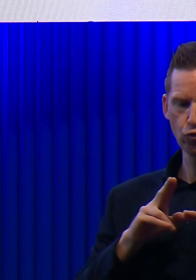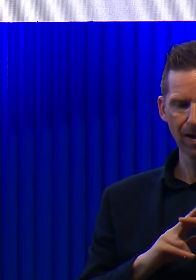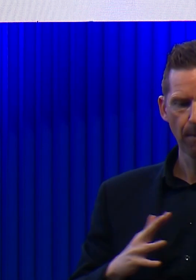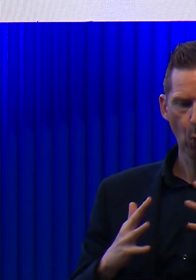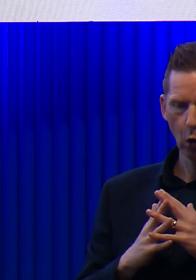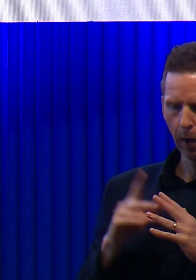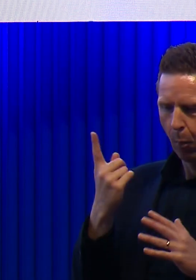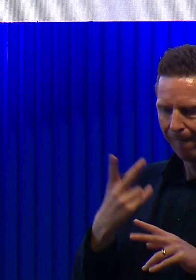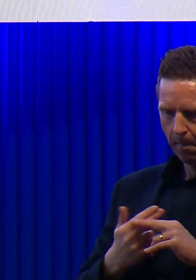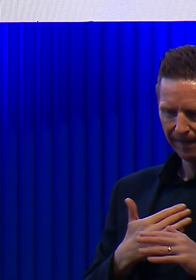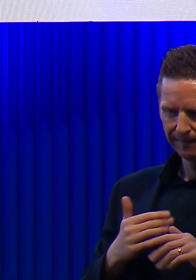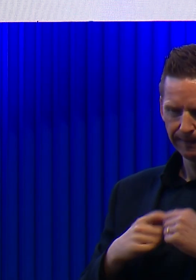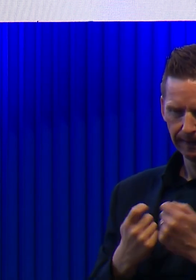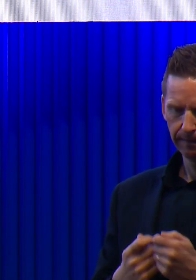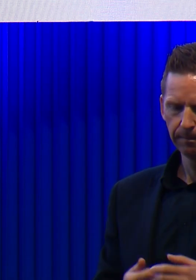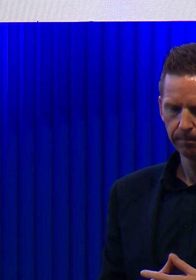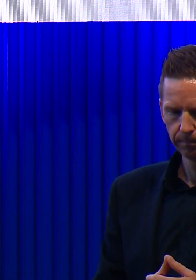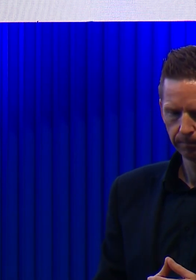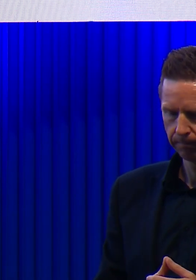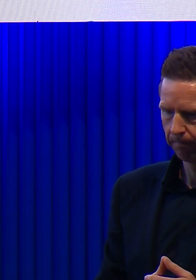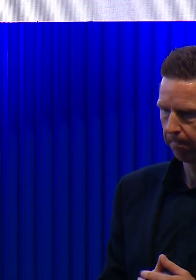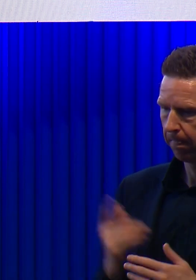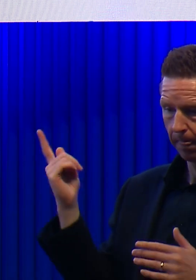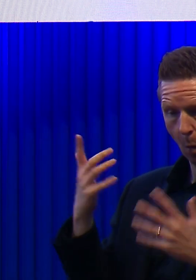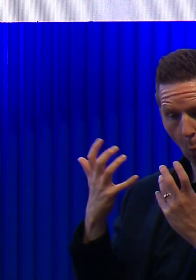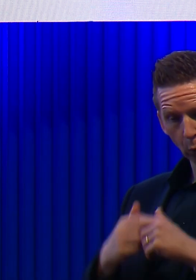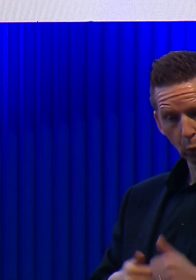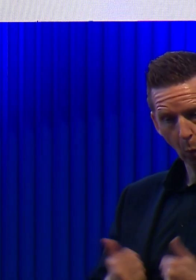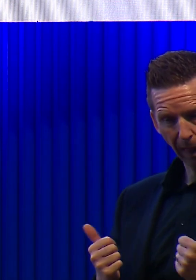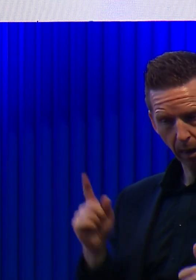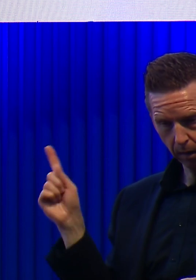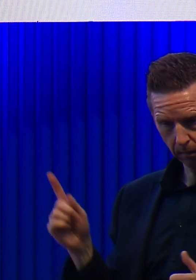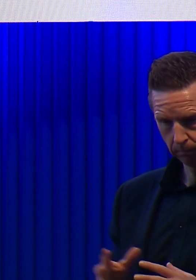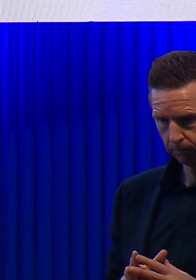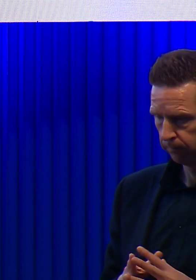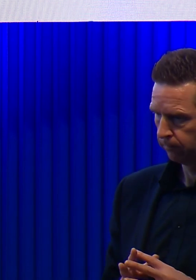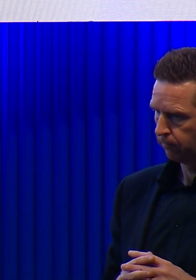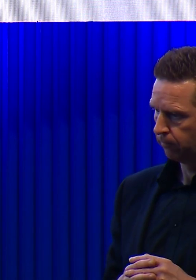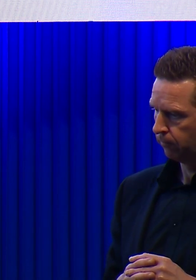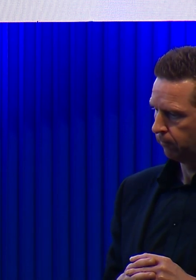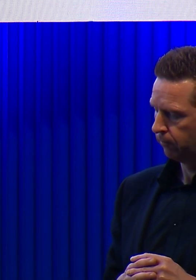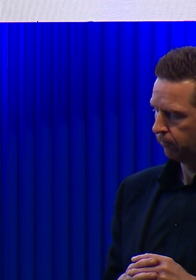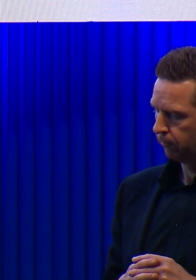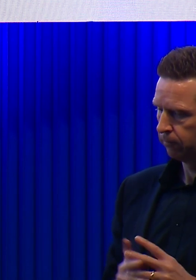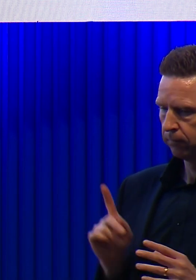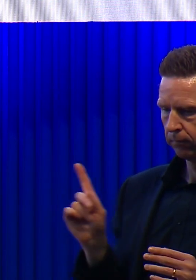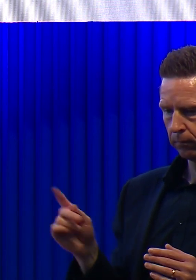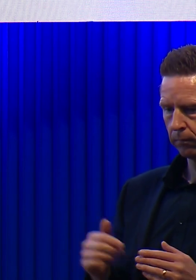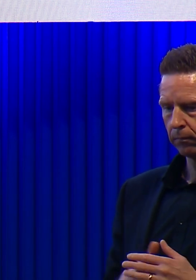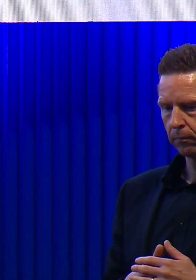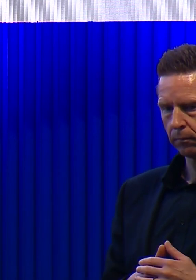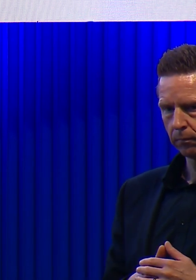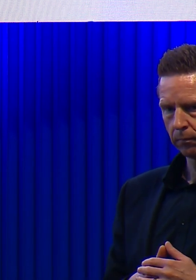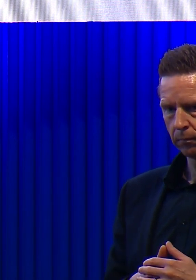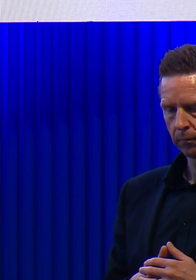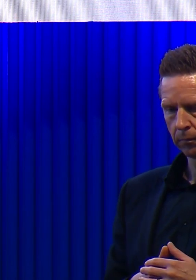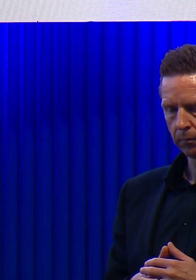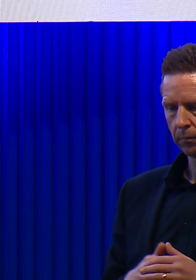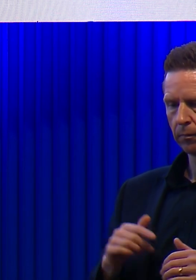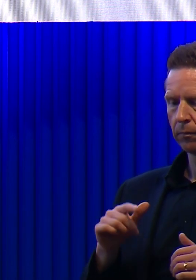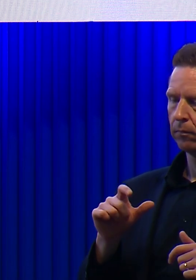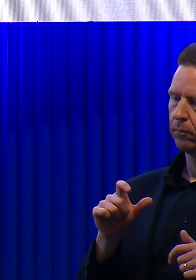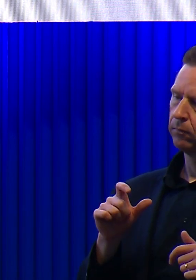Netflix, Spotify, Uber, all of this? Are they working on problems that others have defined? Or